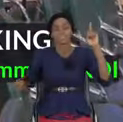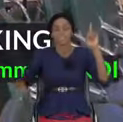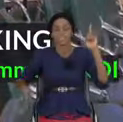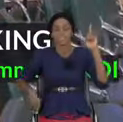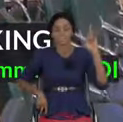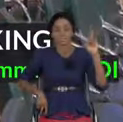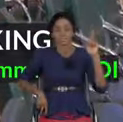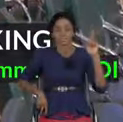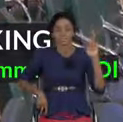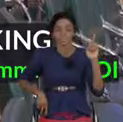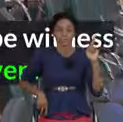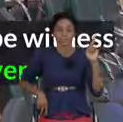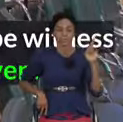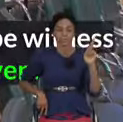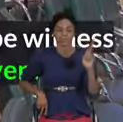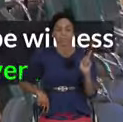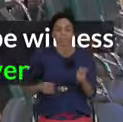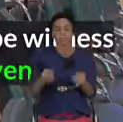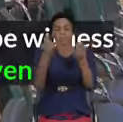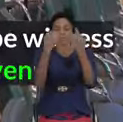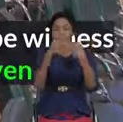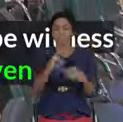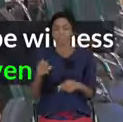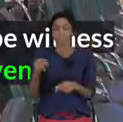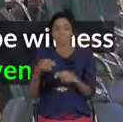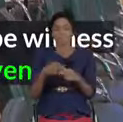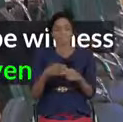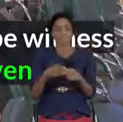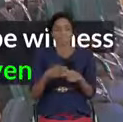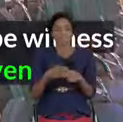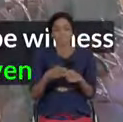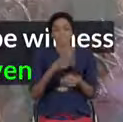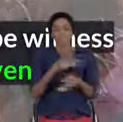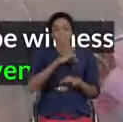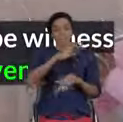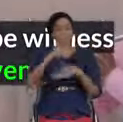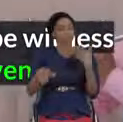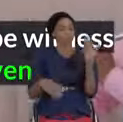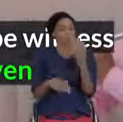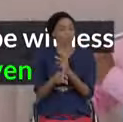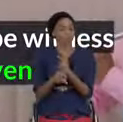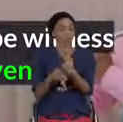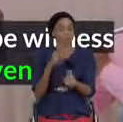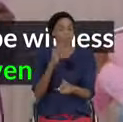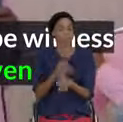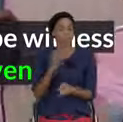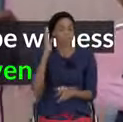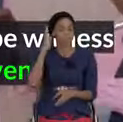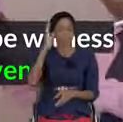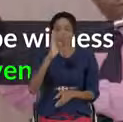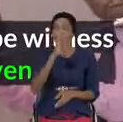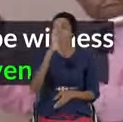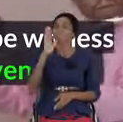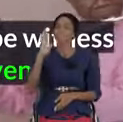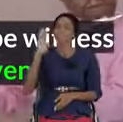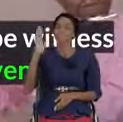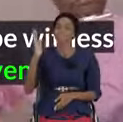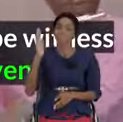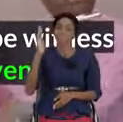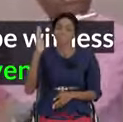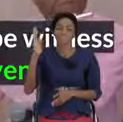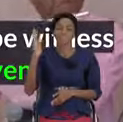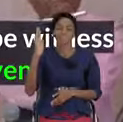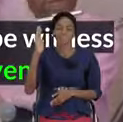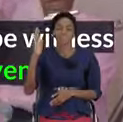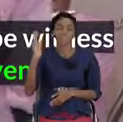reigning. Oh, yes, he's coming soon. And the whole world will be with him.